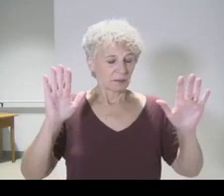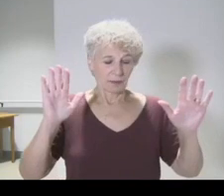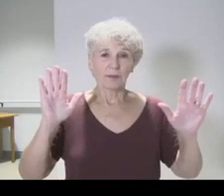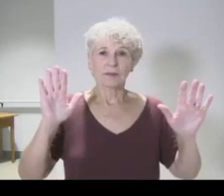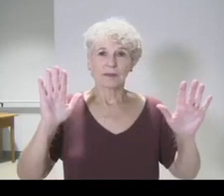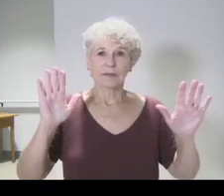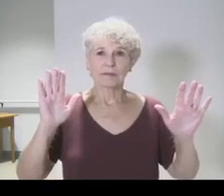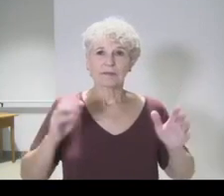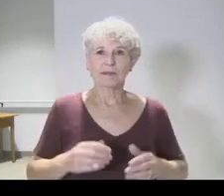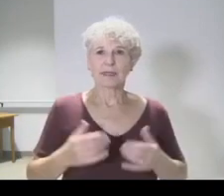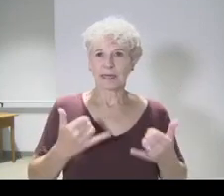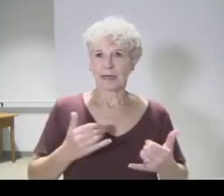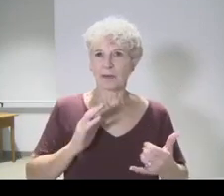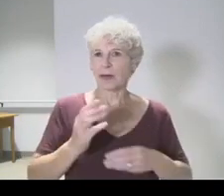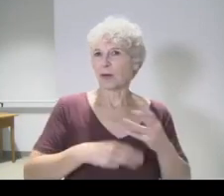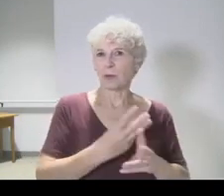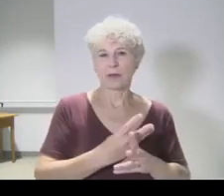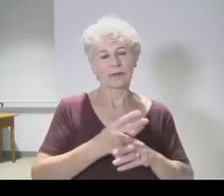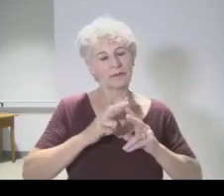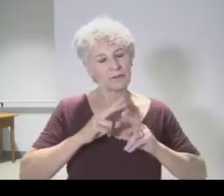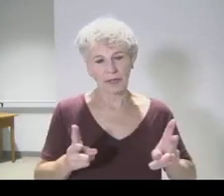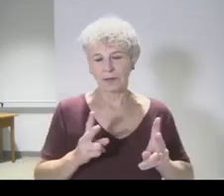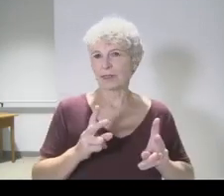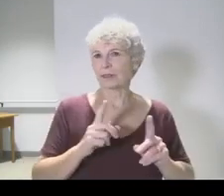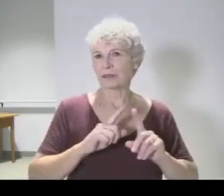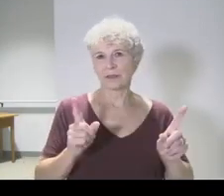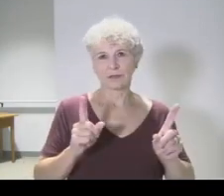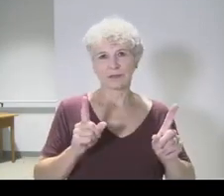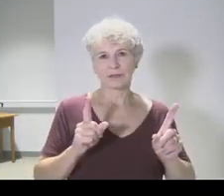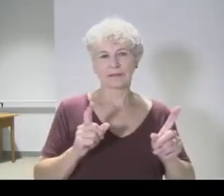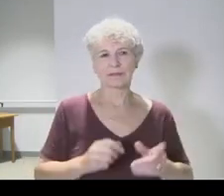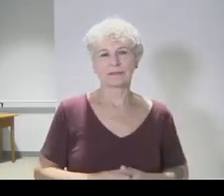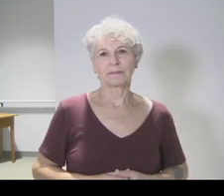passions, now our world is very different than it was back then.